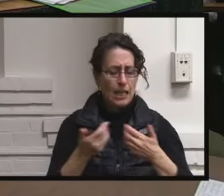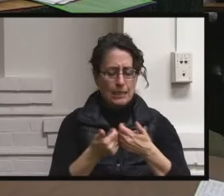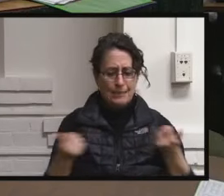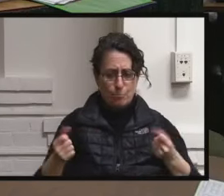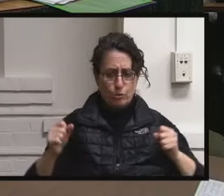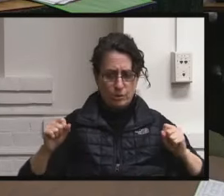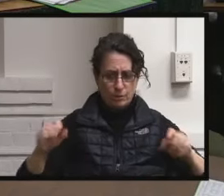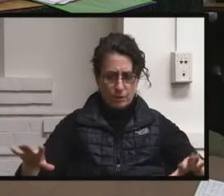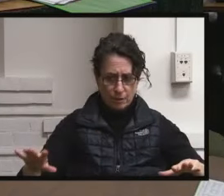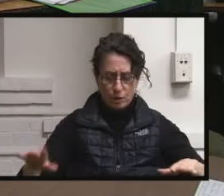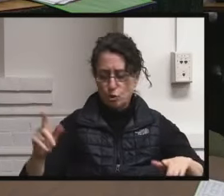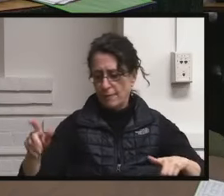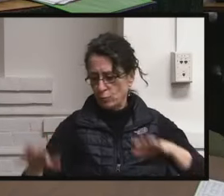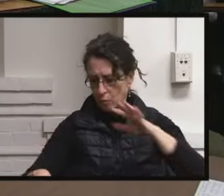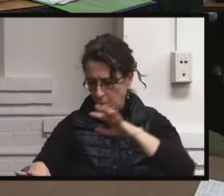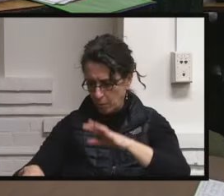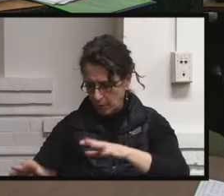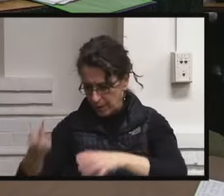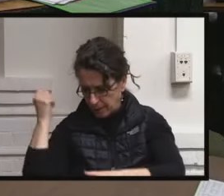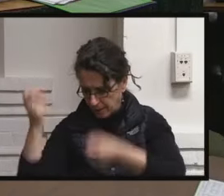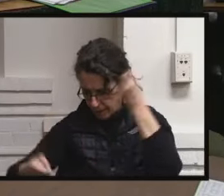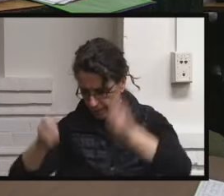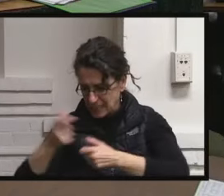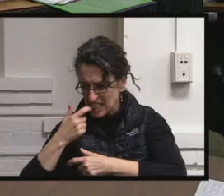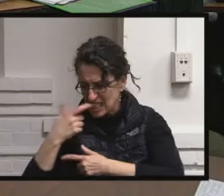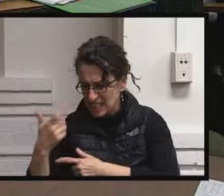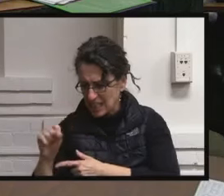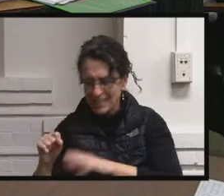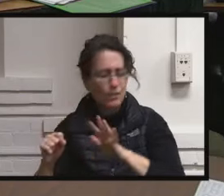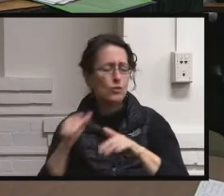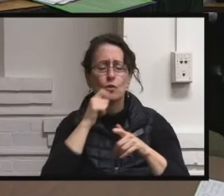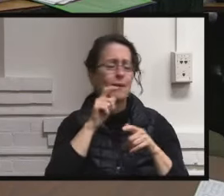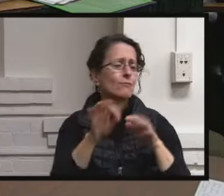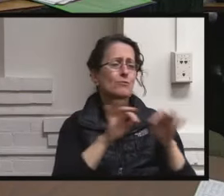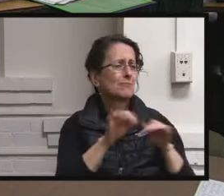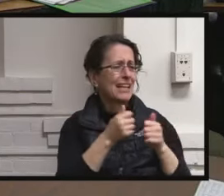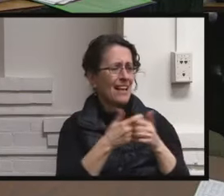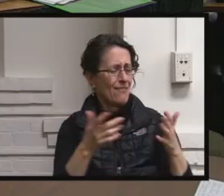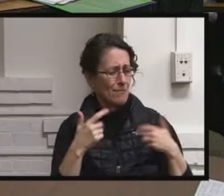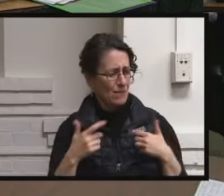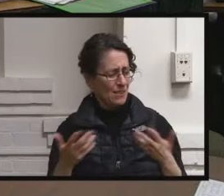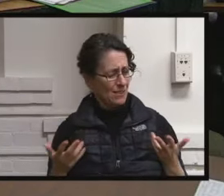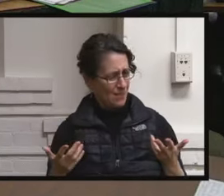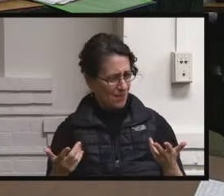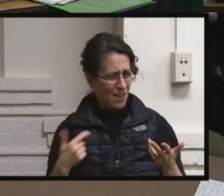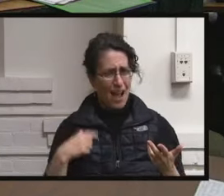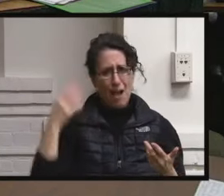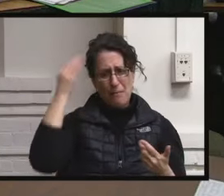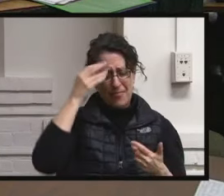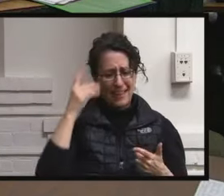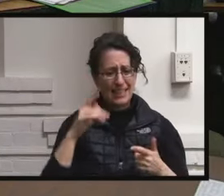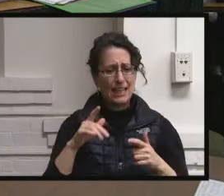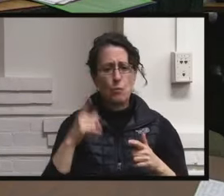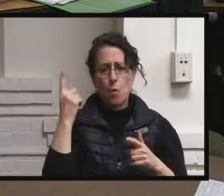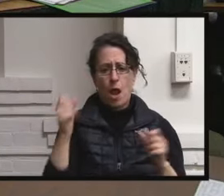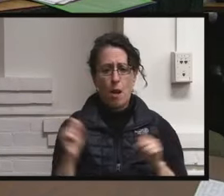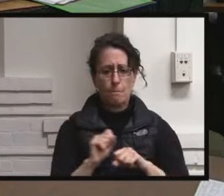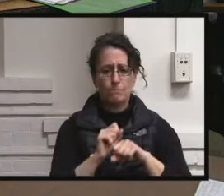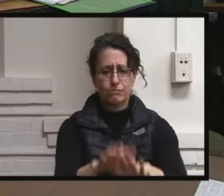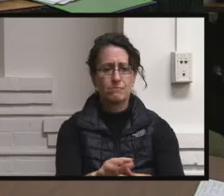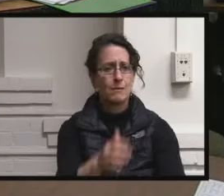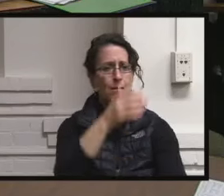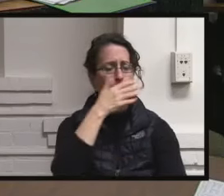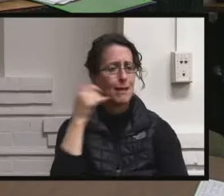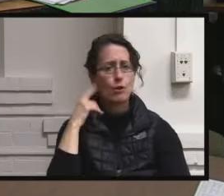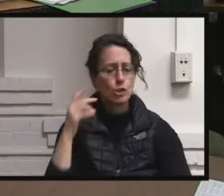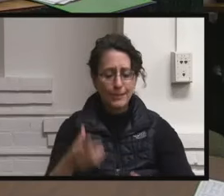understand. Okay. Well, I'm sort of confused, but you don't have to explain it. It seems to me a single stream would be the better way to go if you're sitting there picking stuff